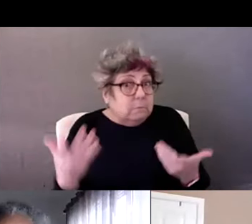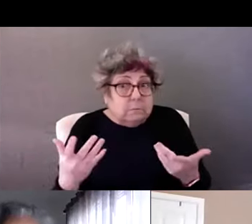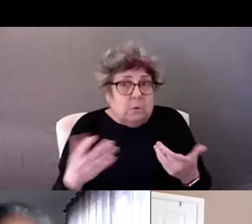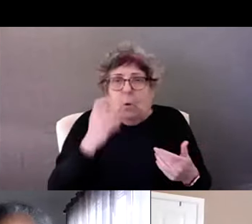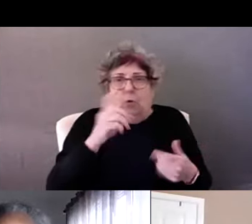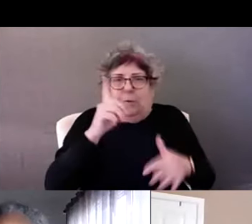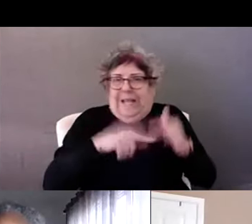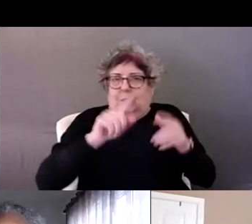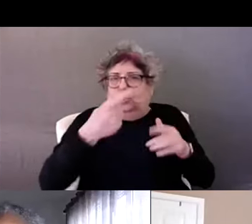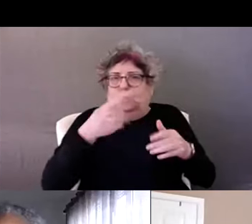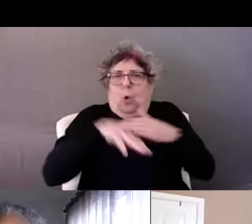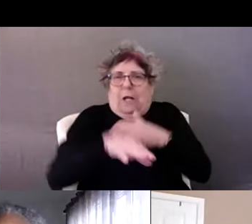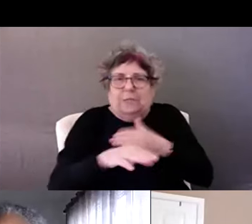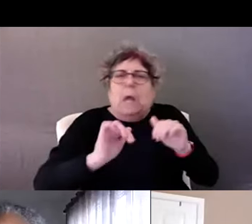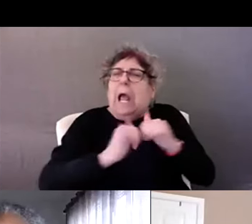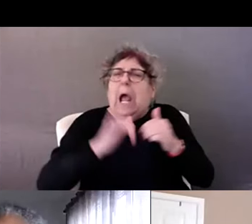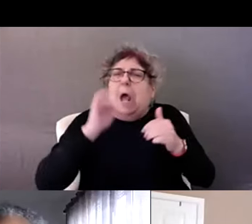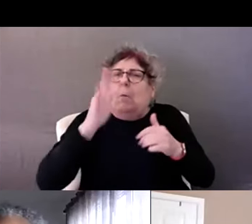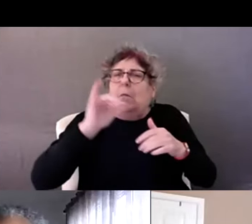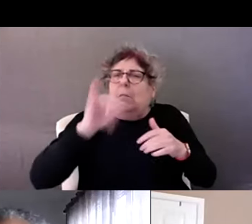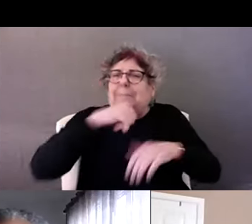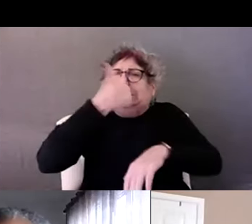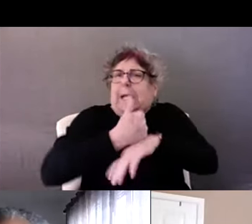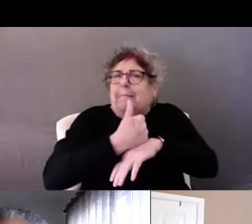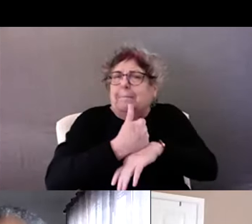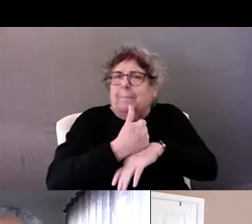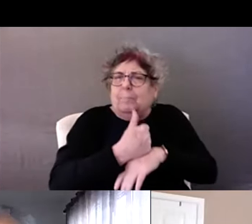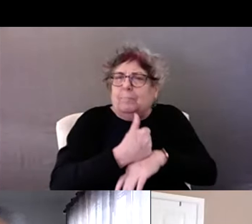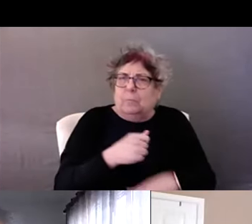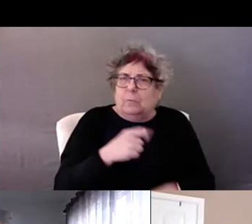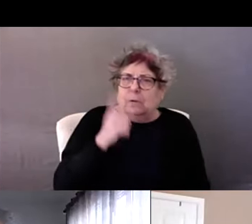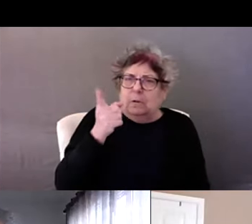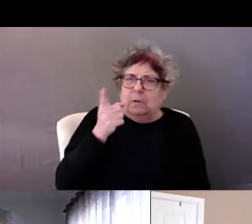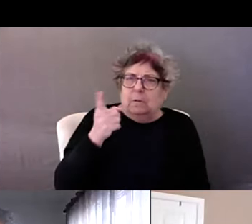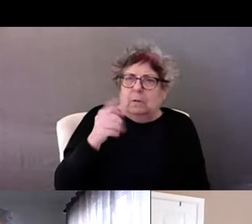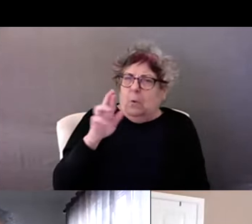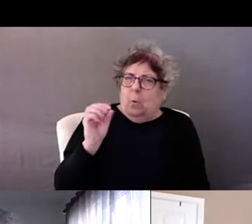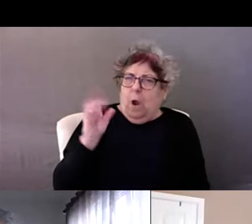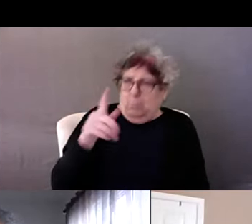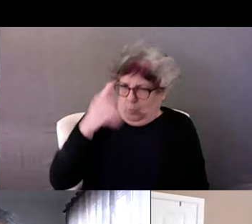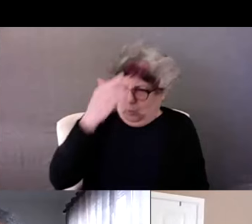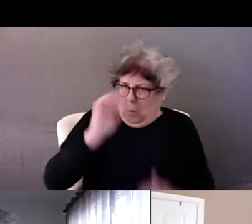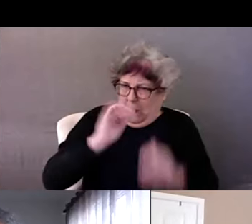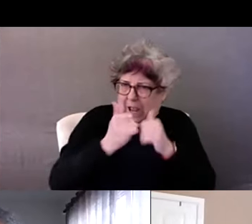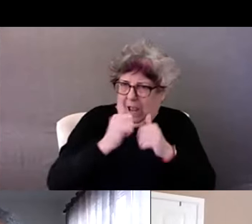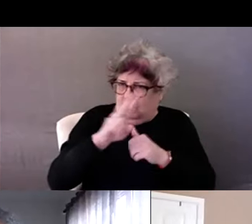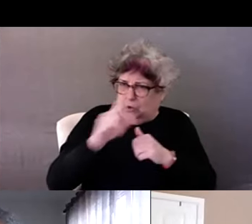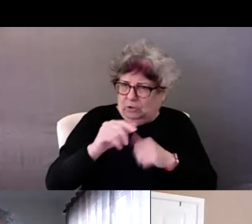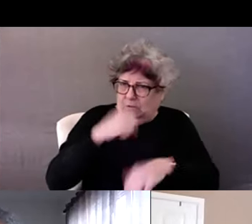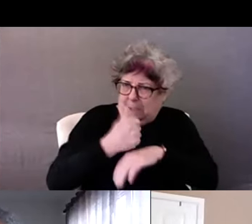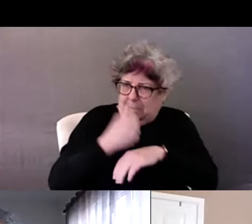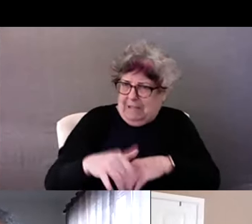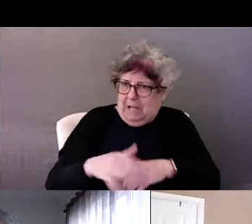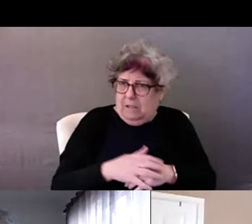So how is that going to be orchestrated? Yeah. Rob, do you know how Virginia's rolling out vaccination for your state? Yeah, we have a